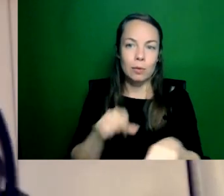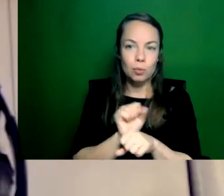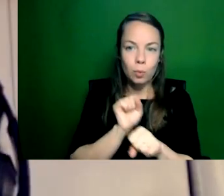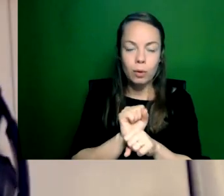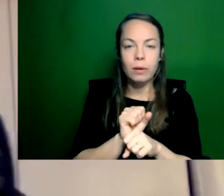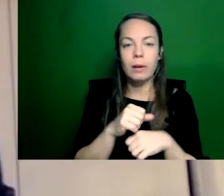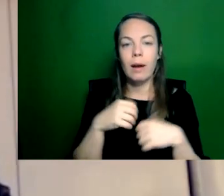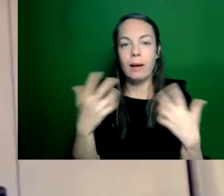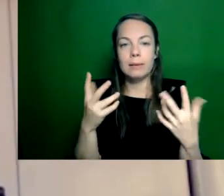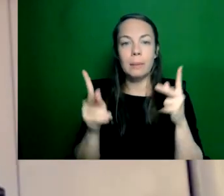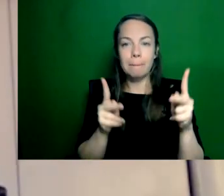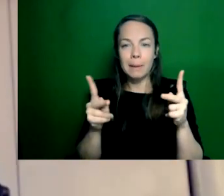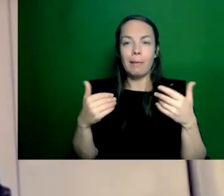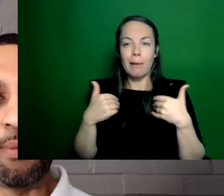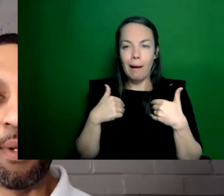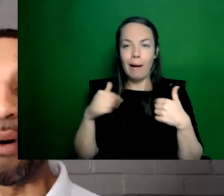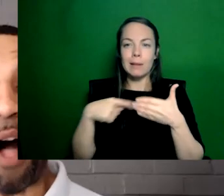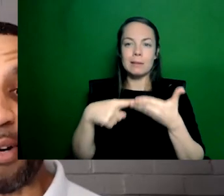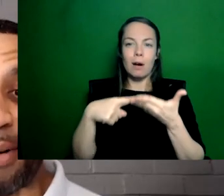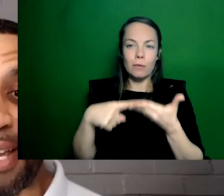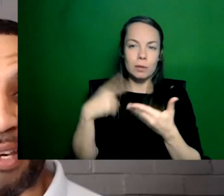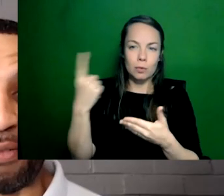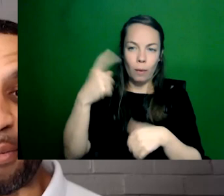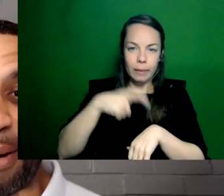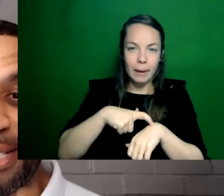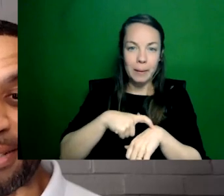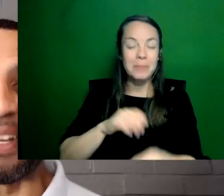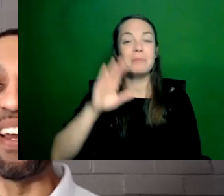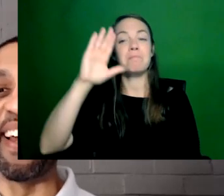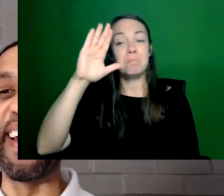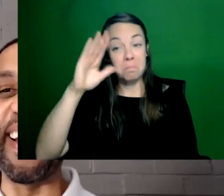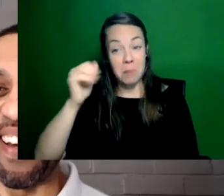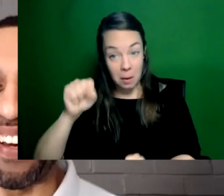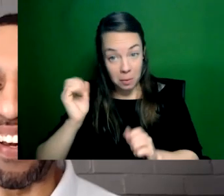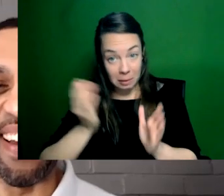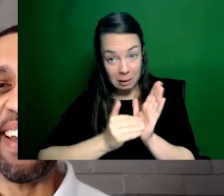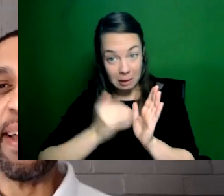as folks who have these conversations all the time? Well, I'll go again if you want me to,